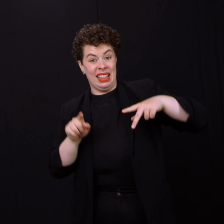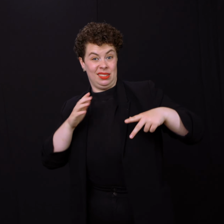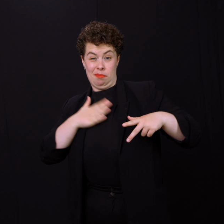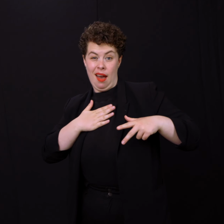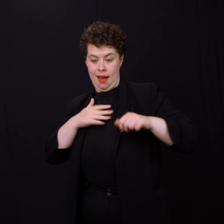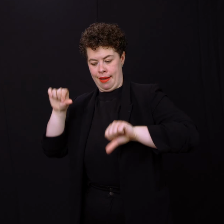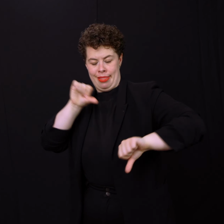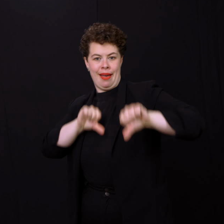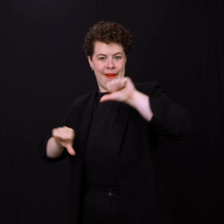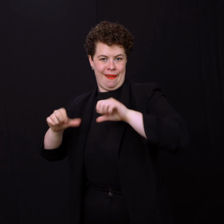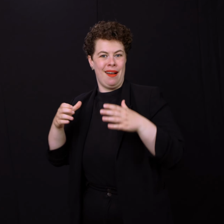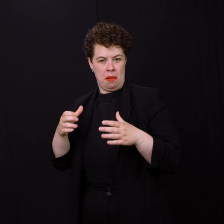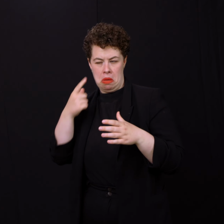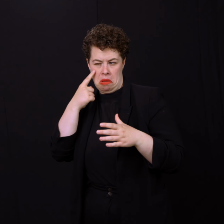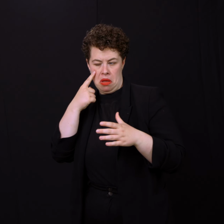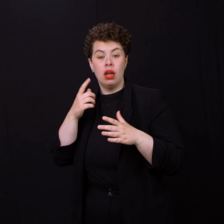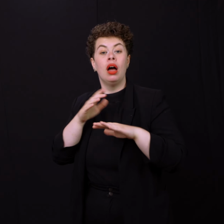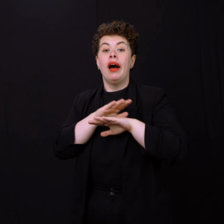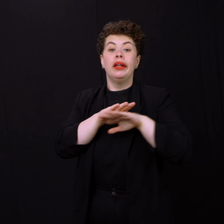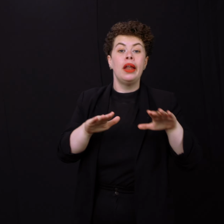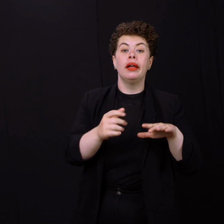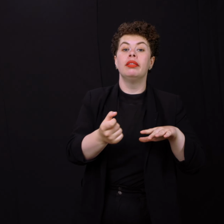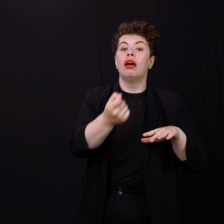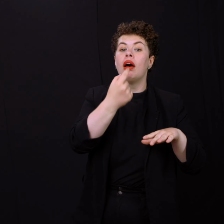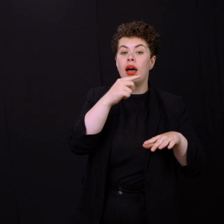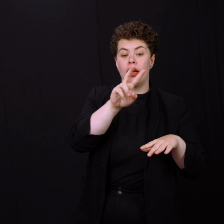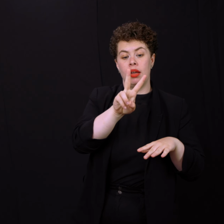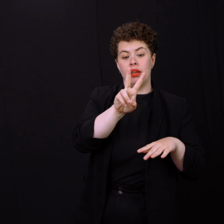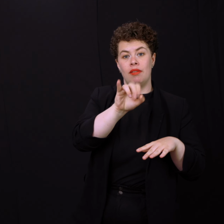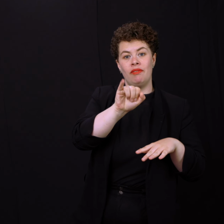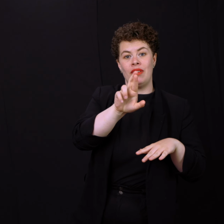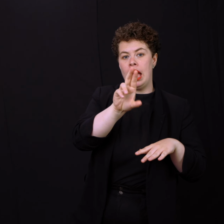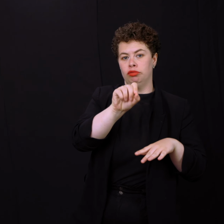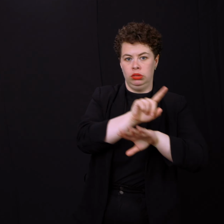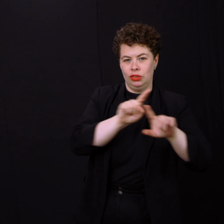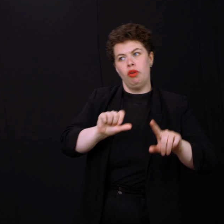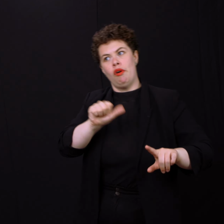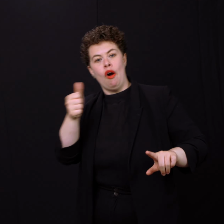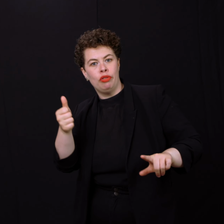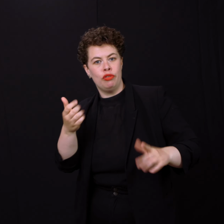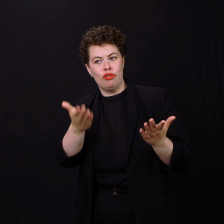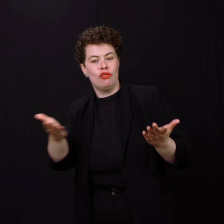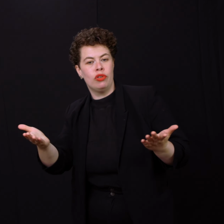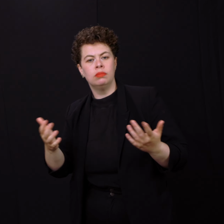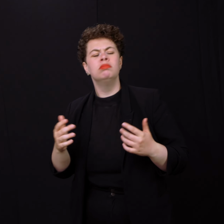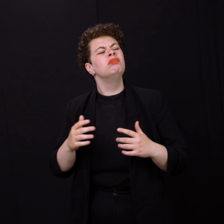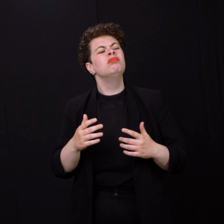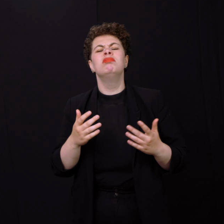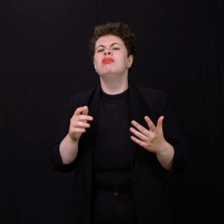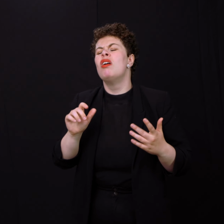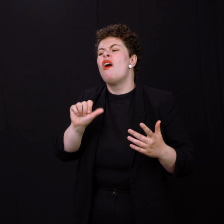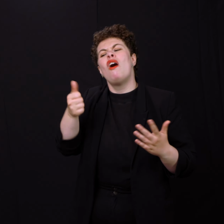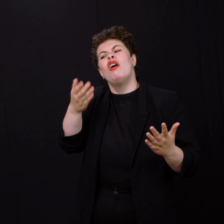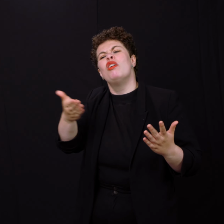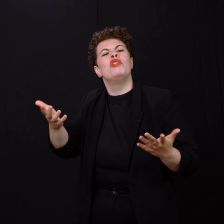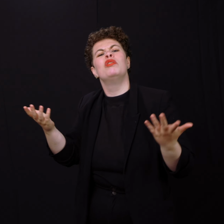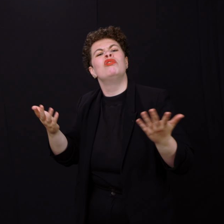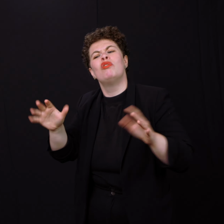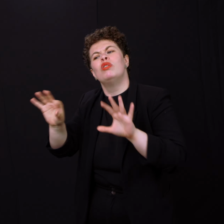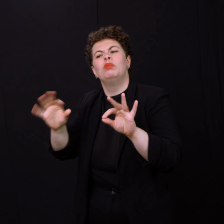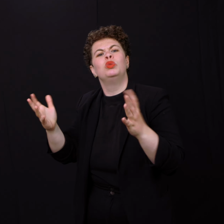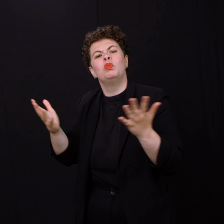are developing a non-viral gene therapy. Yeah, because what alternatives are there to viral delivery of the desired